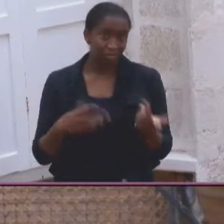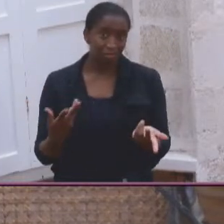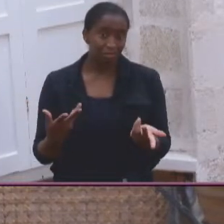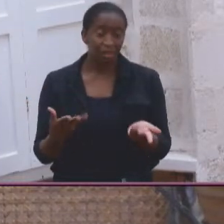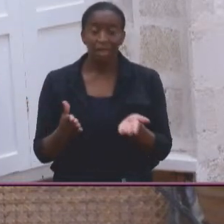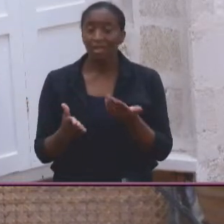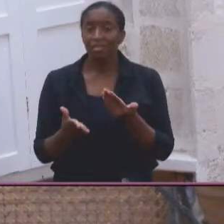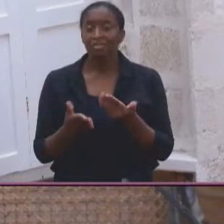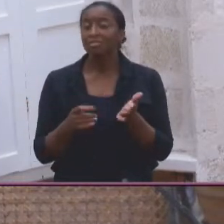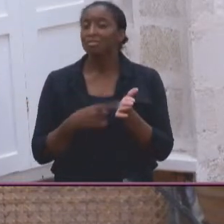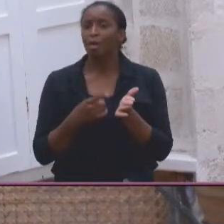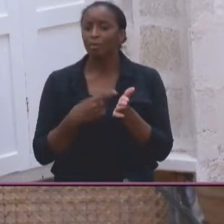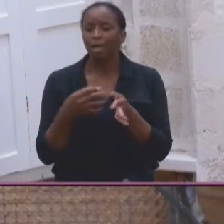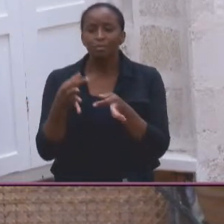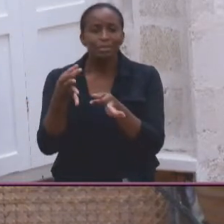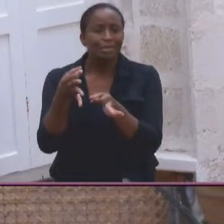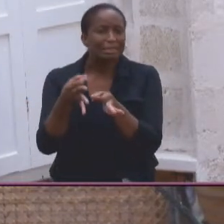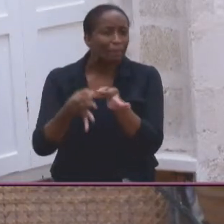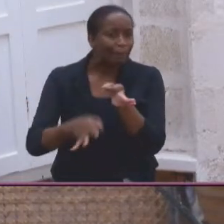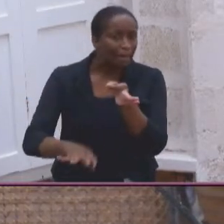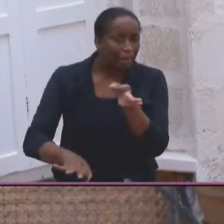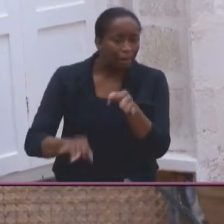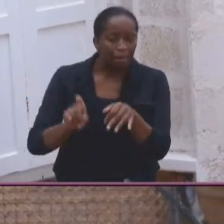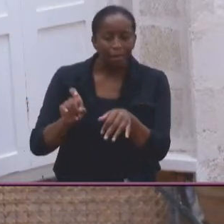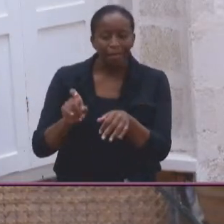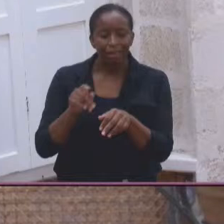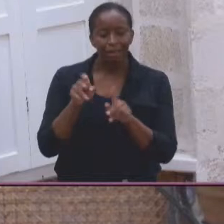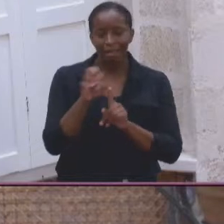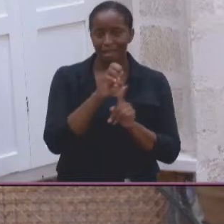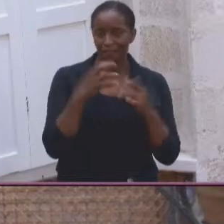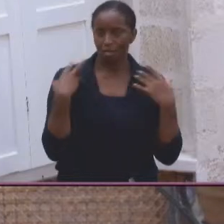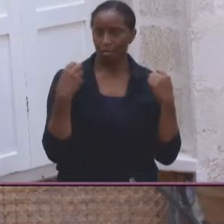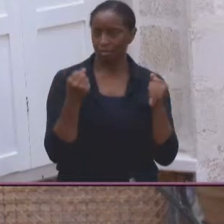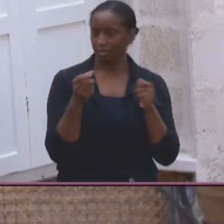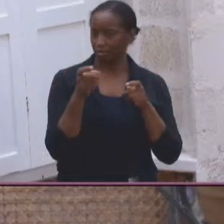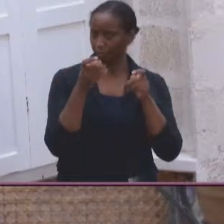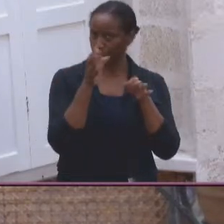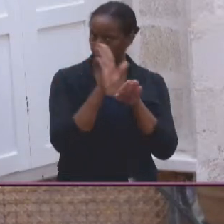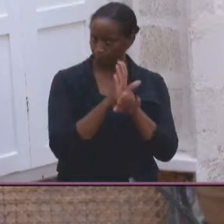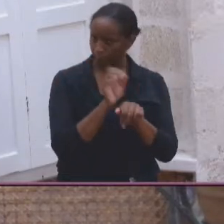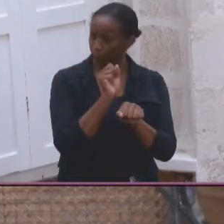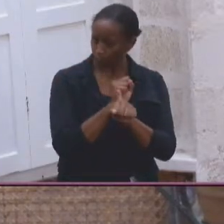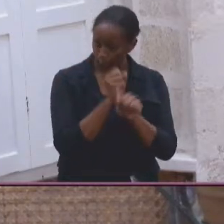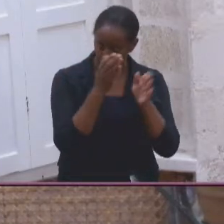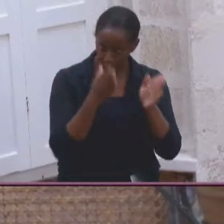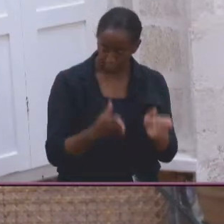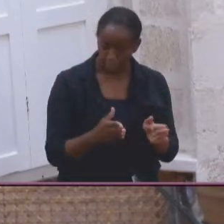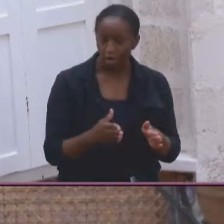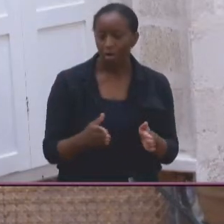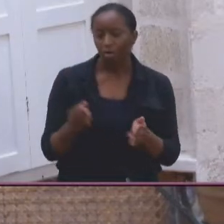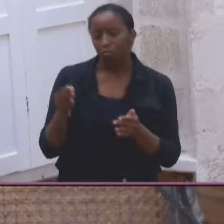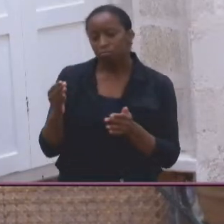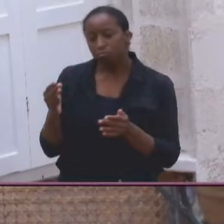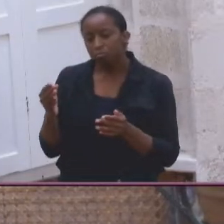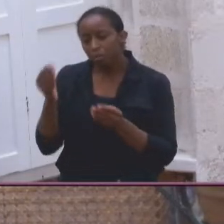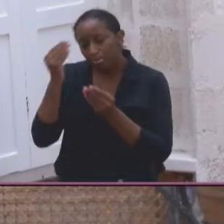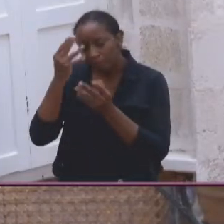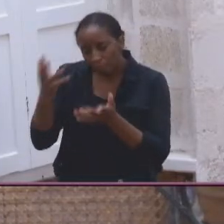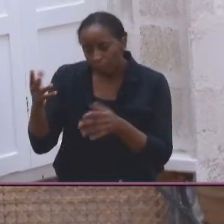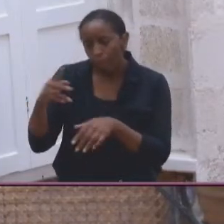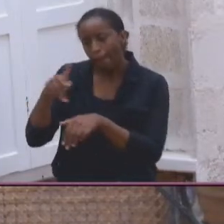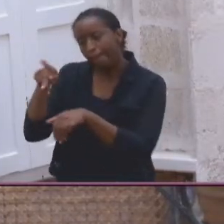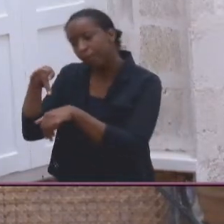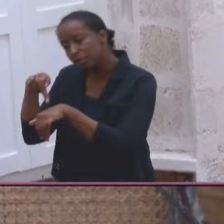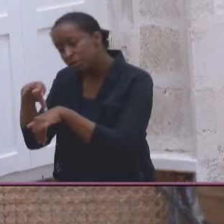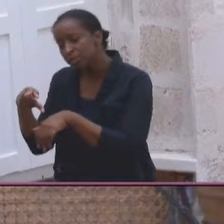officer may be able to say to the principals at the school, the janitorial staff, that you may need to